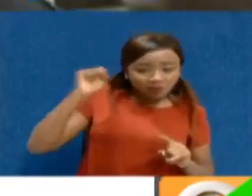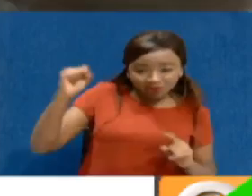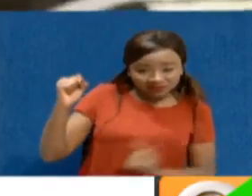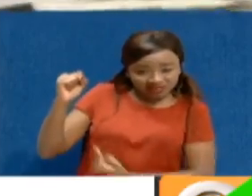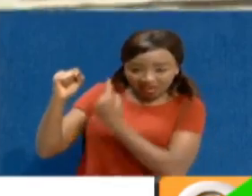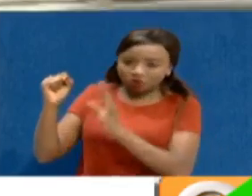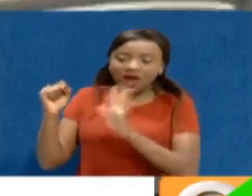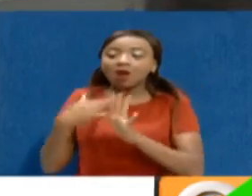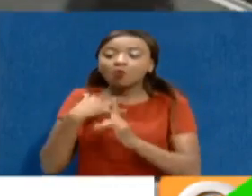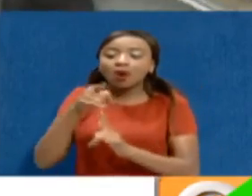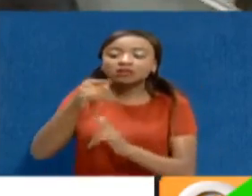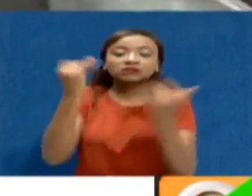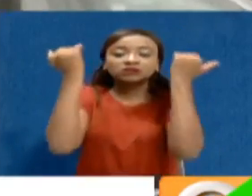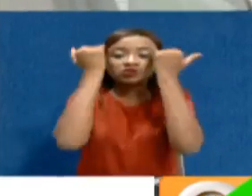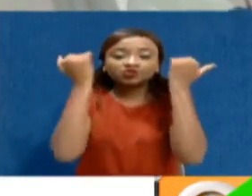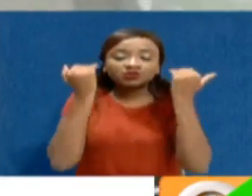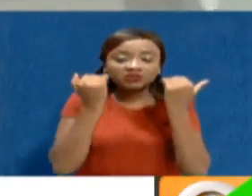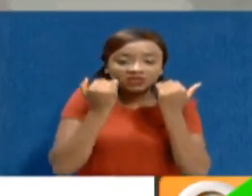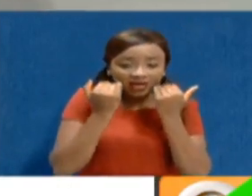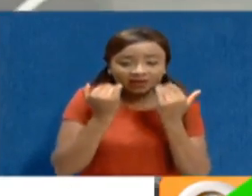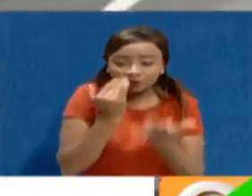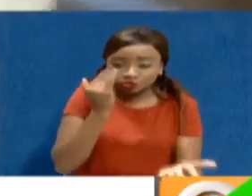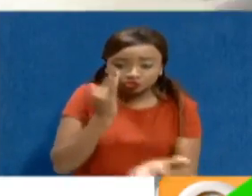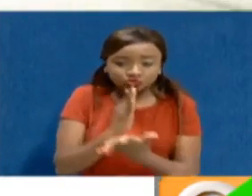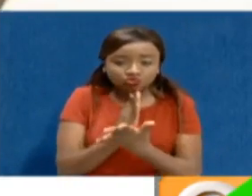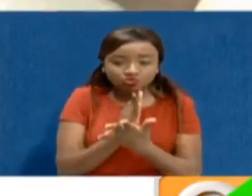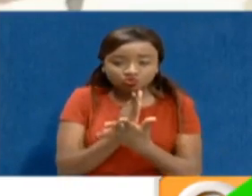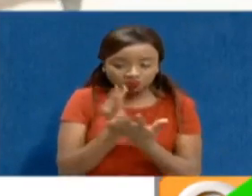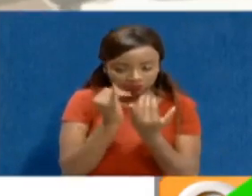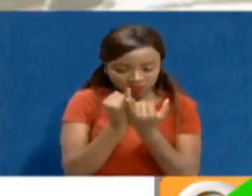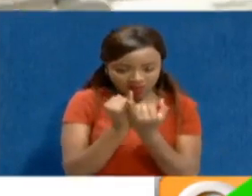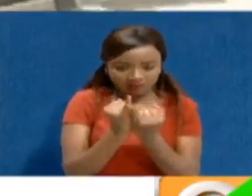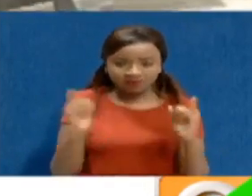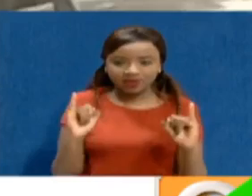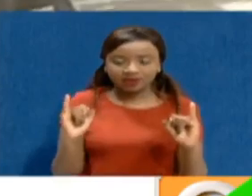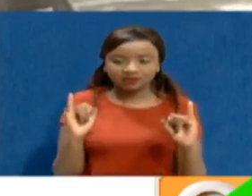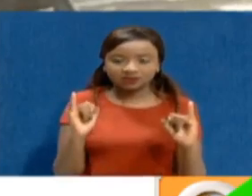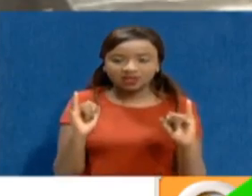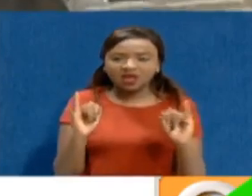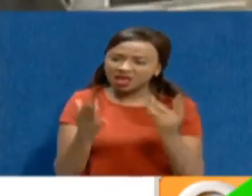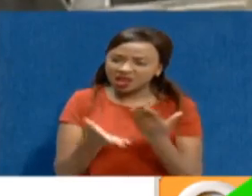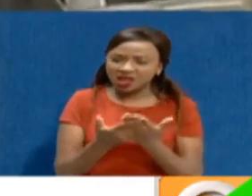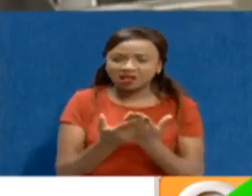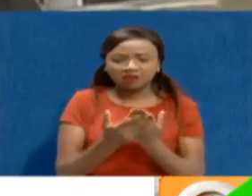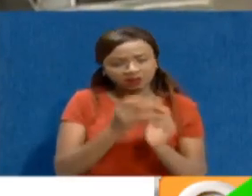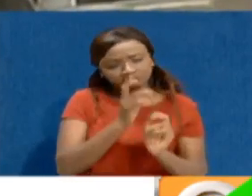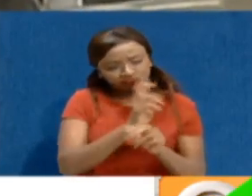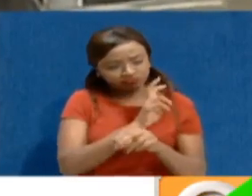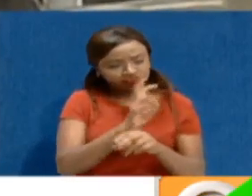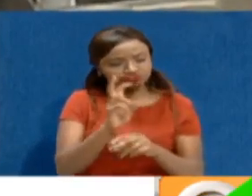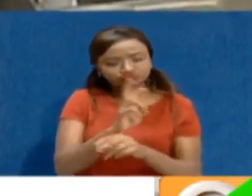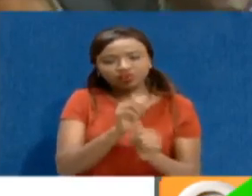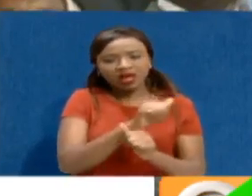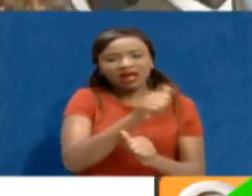attempt to make the institutions, such as the courts, truly count as a real check against the excesses of other arms